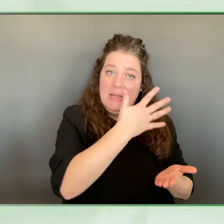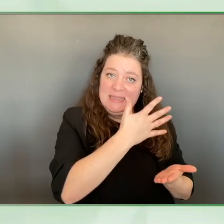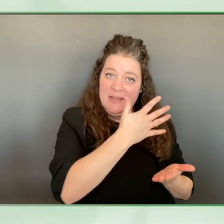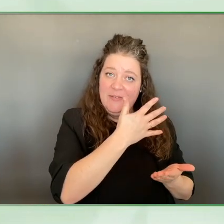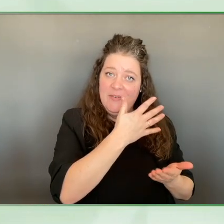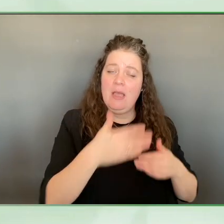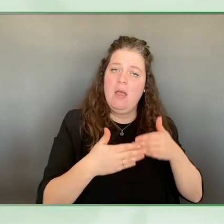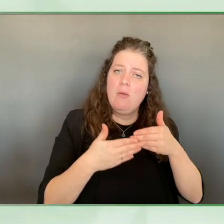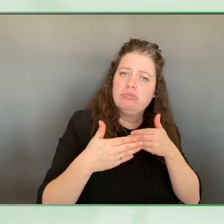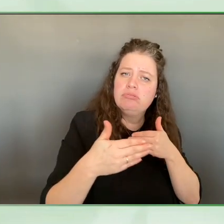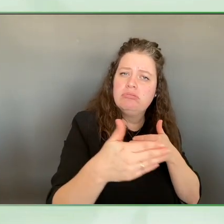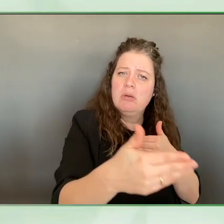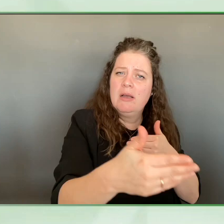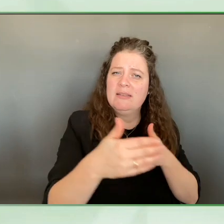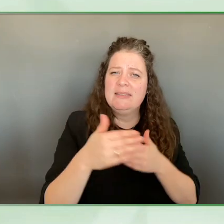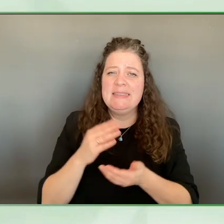long.